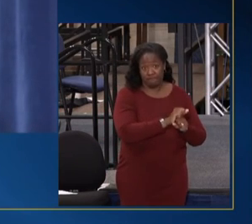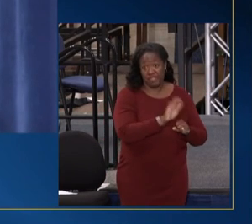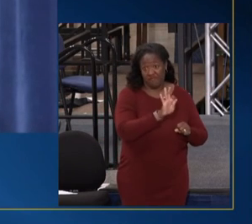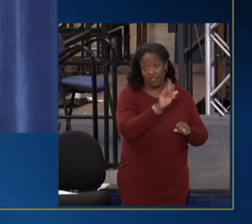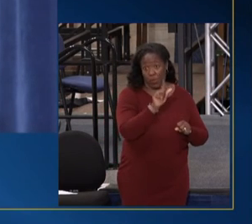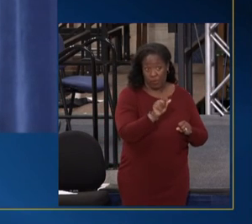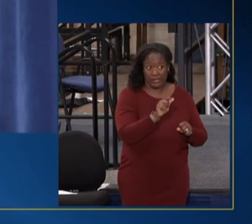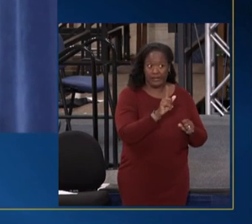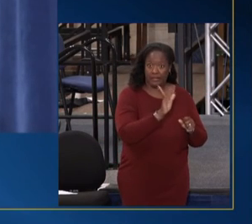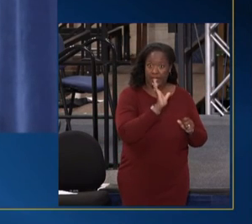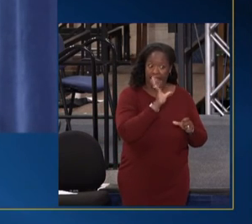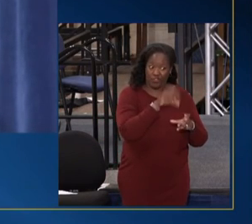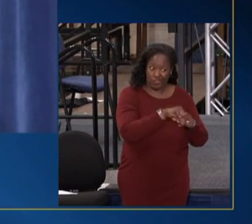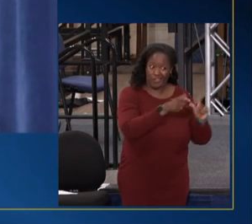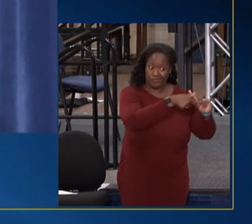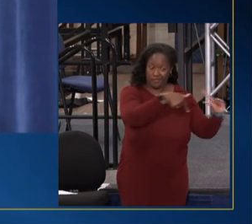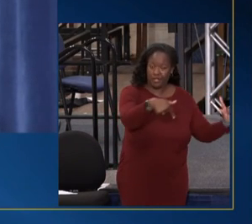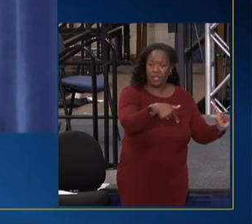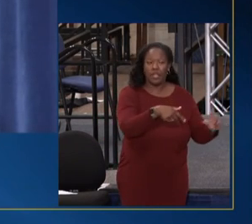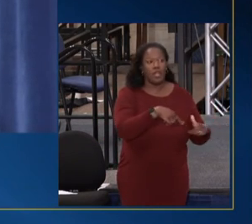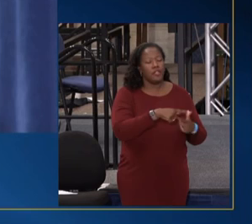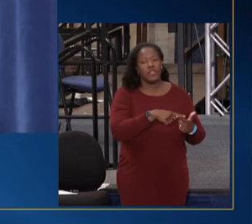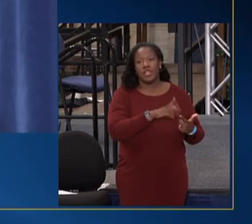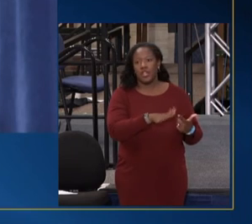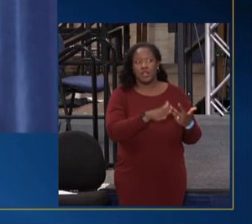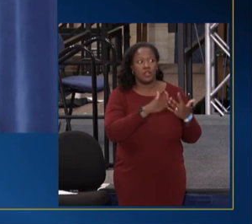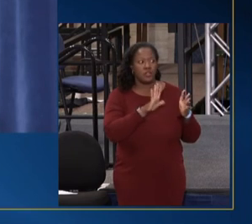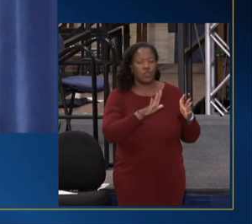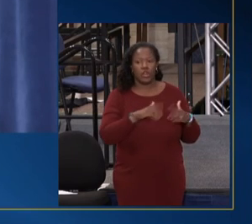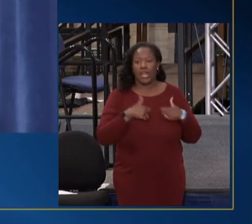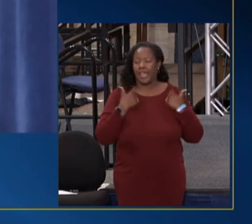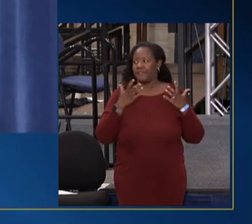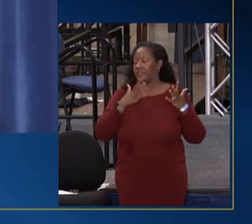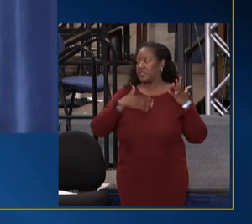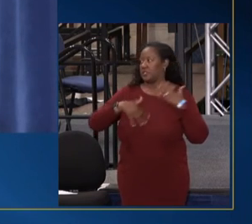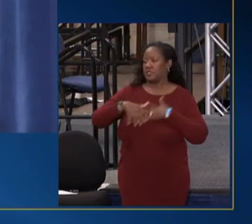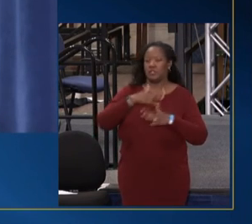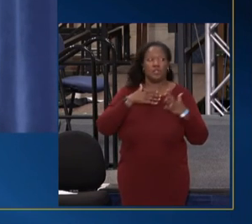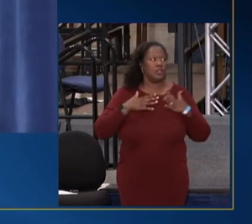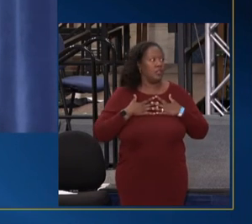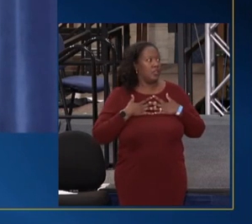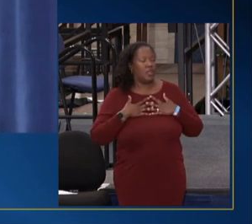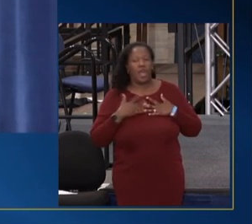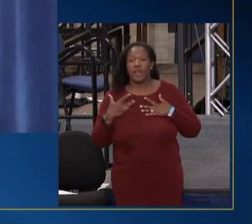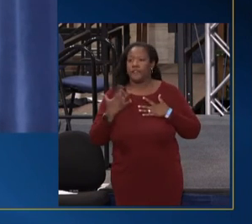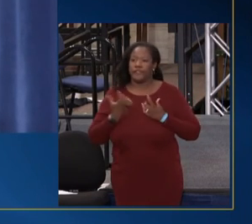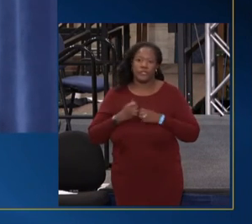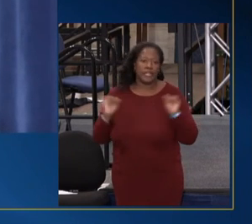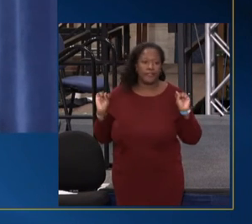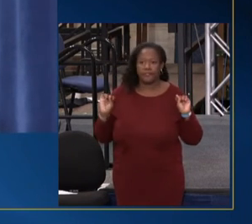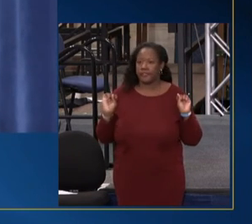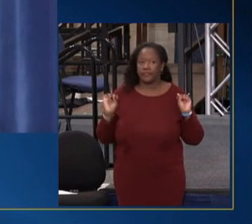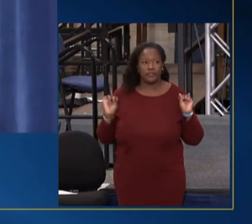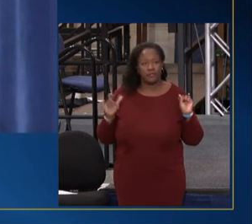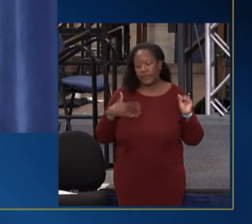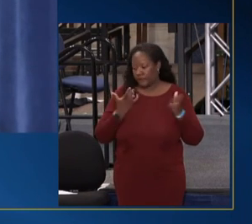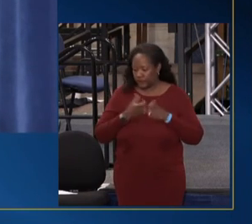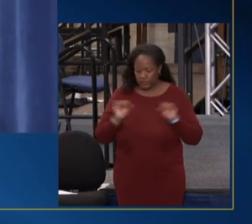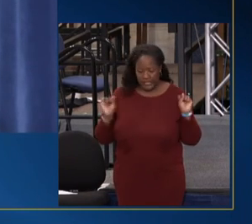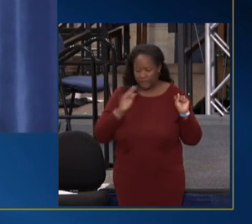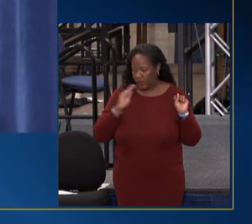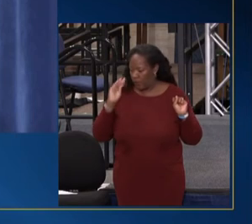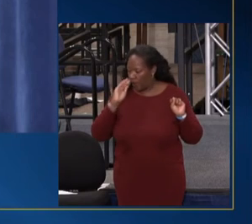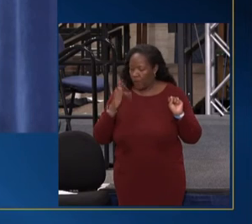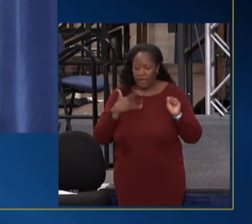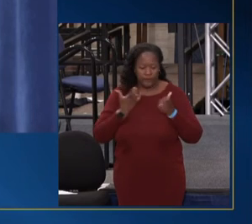then the rest of your whole life is circled around not feeling safe, not feeling safe in your home,